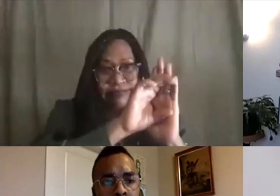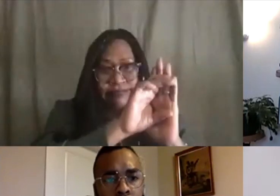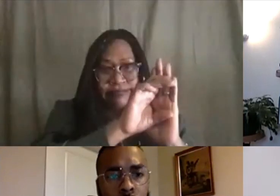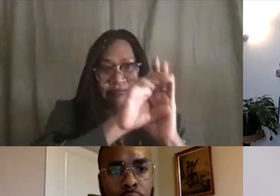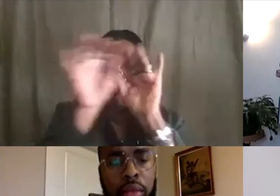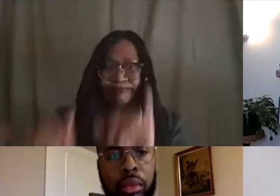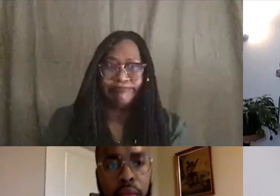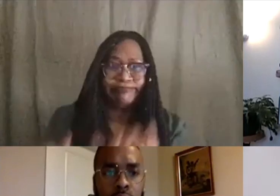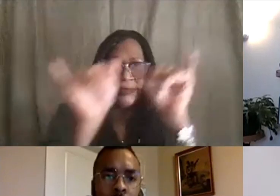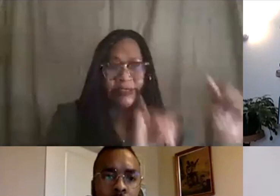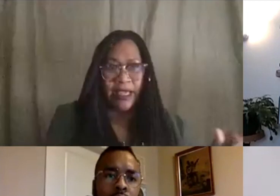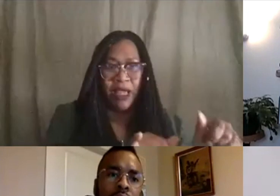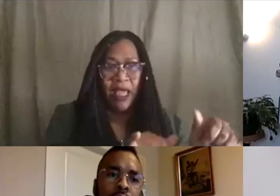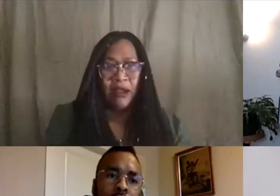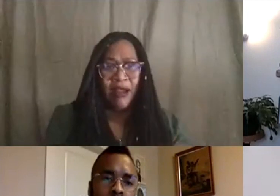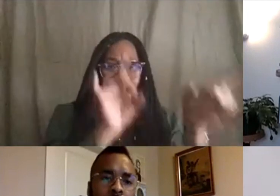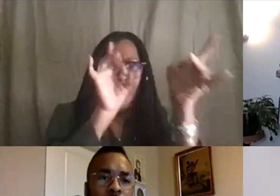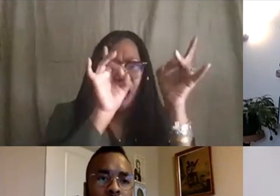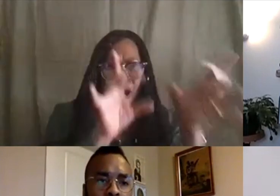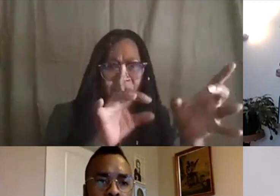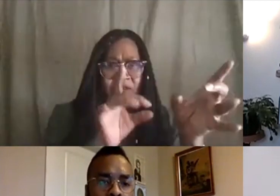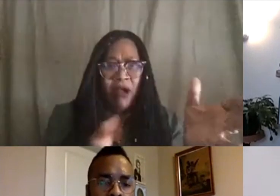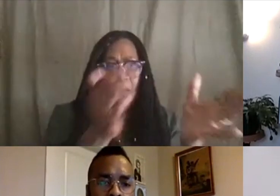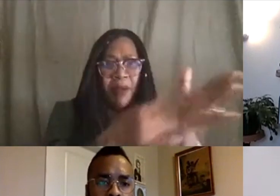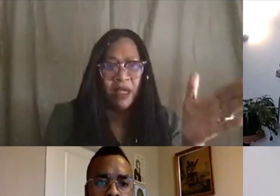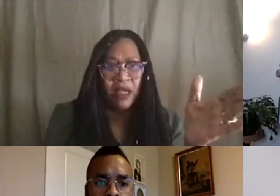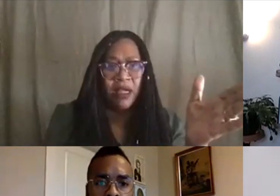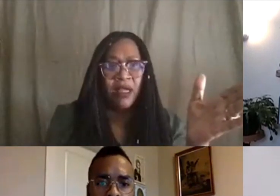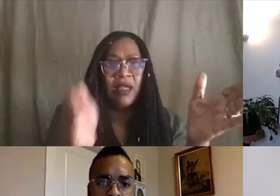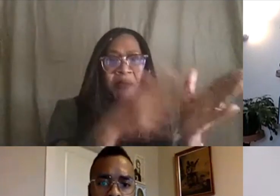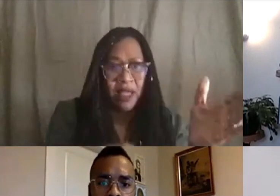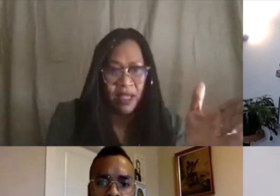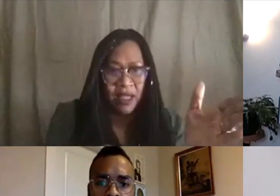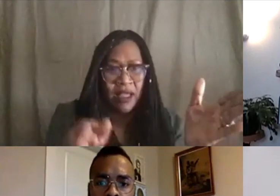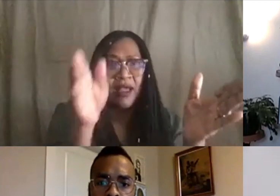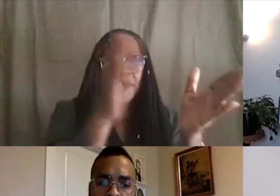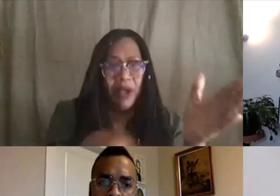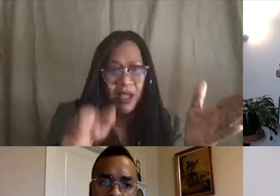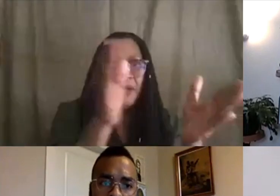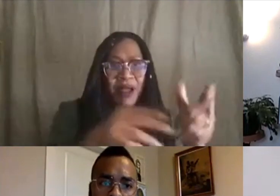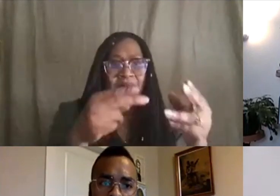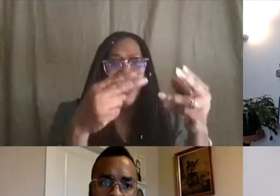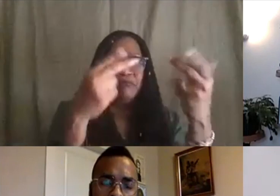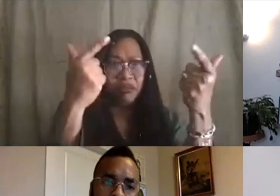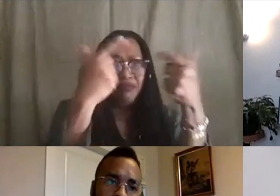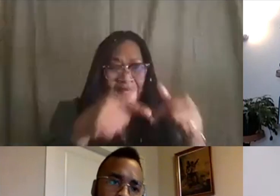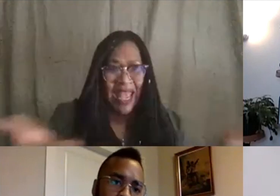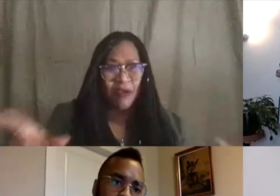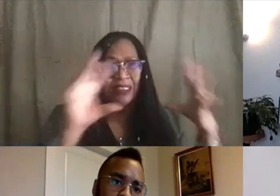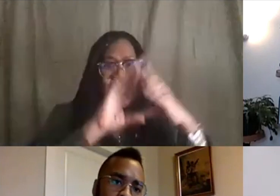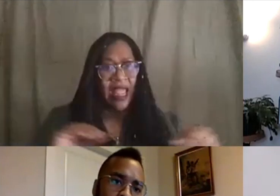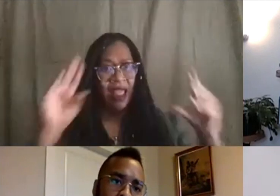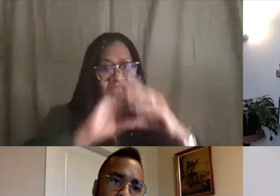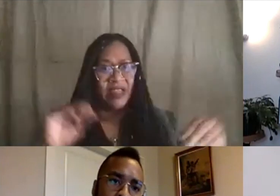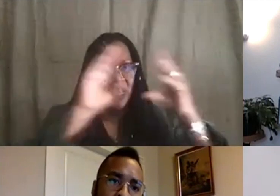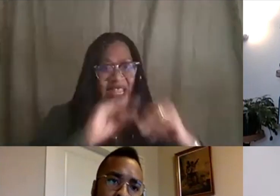graphic, repetitious language. And so the introduction of Blacks into the narrative of America is often